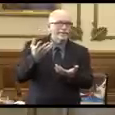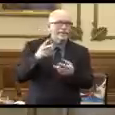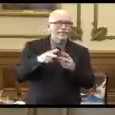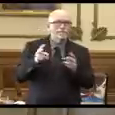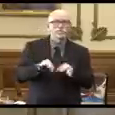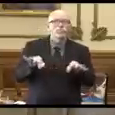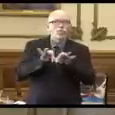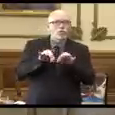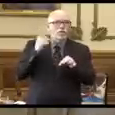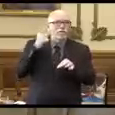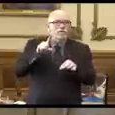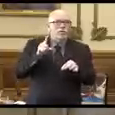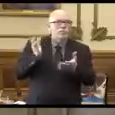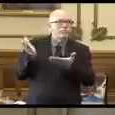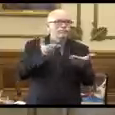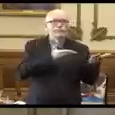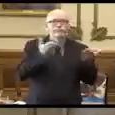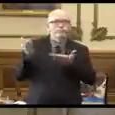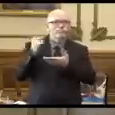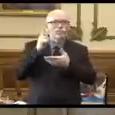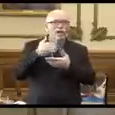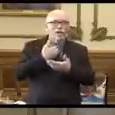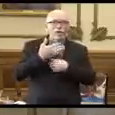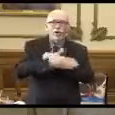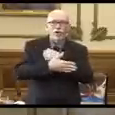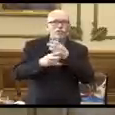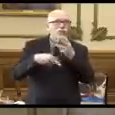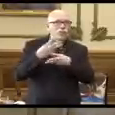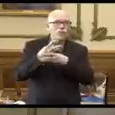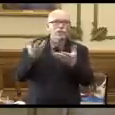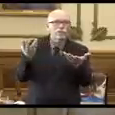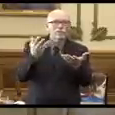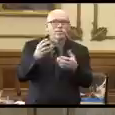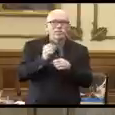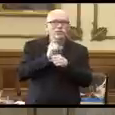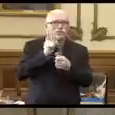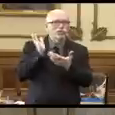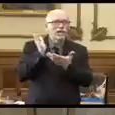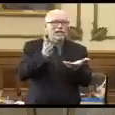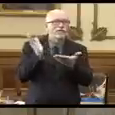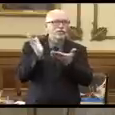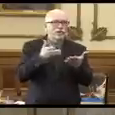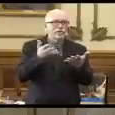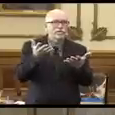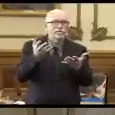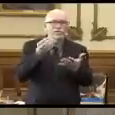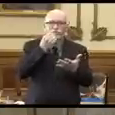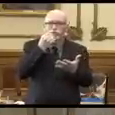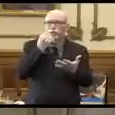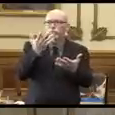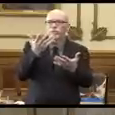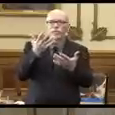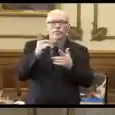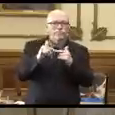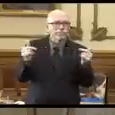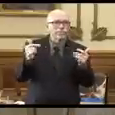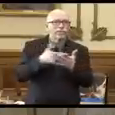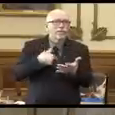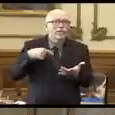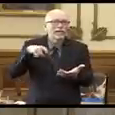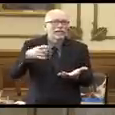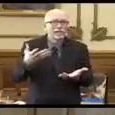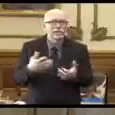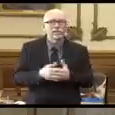critical to what happens for the rest of the world, the rest of the United States with regards to delivering the food goods and other things that we need.